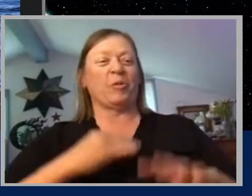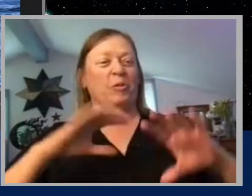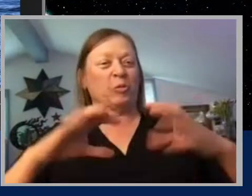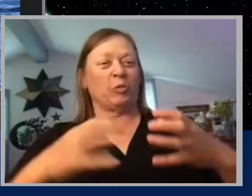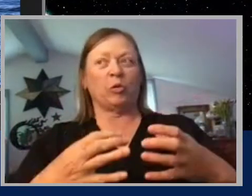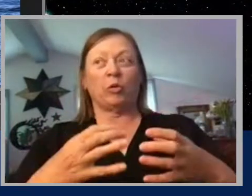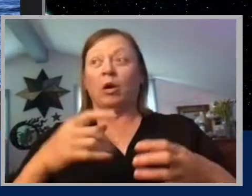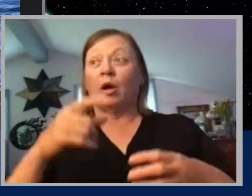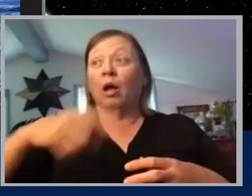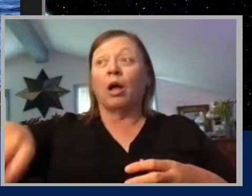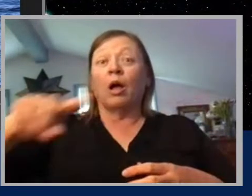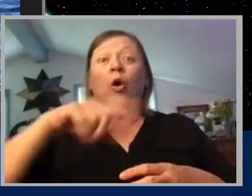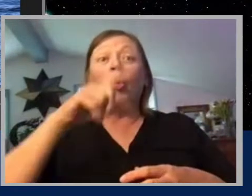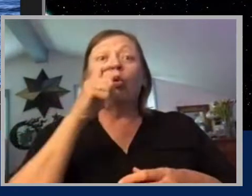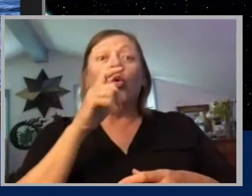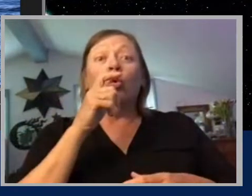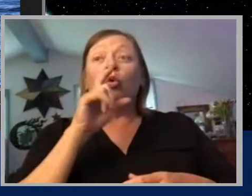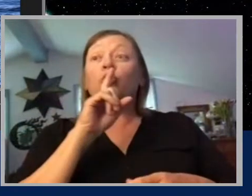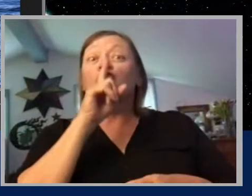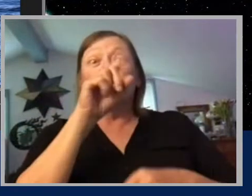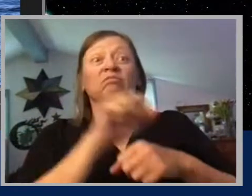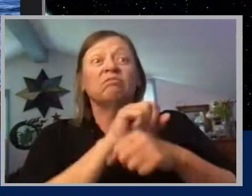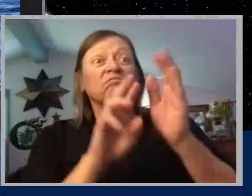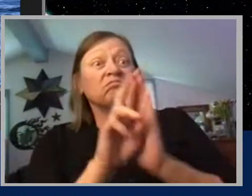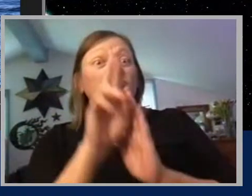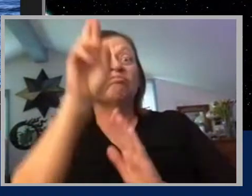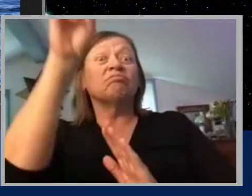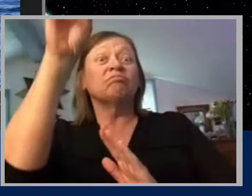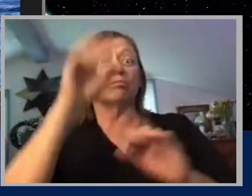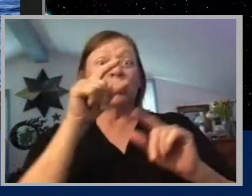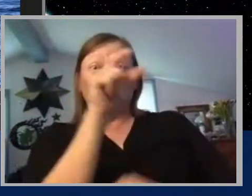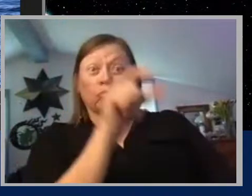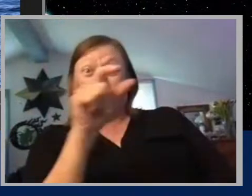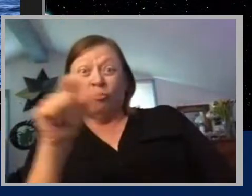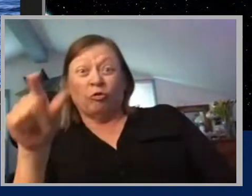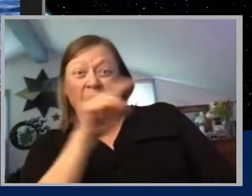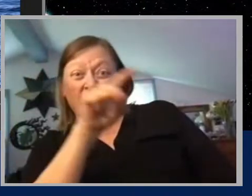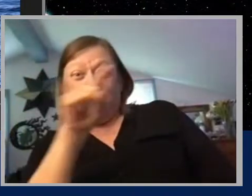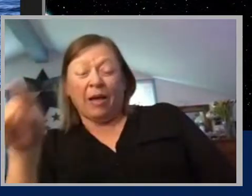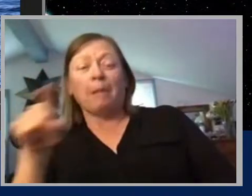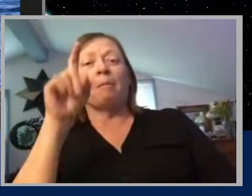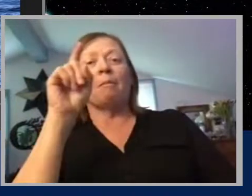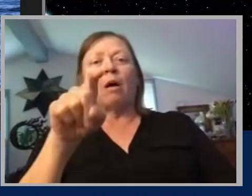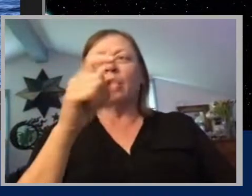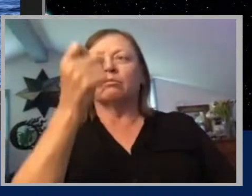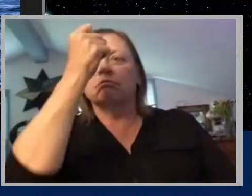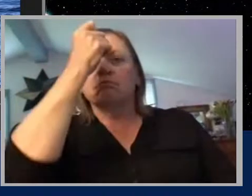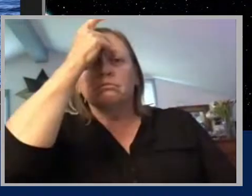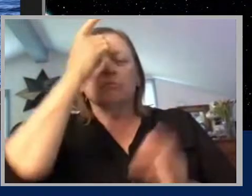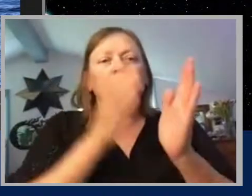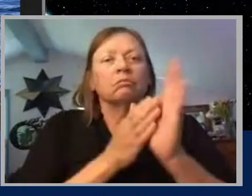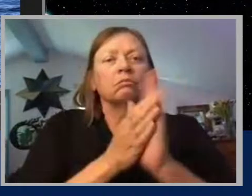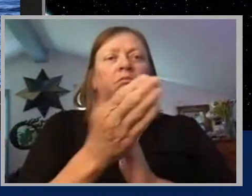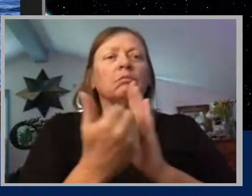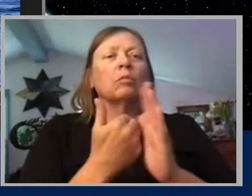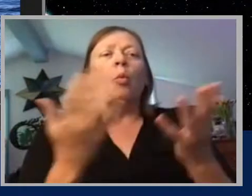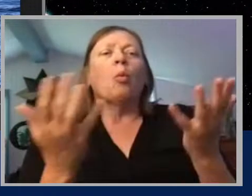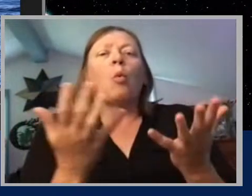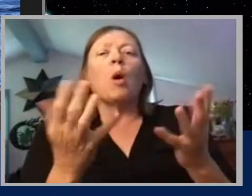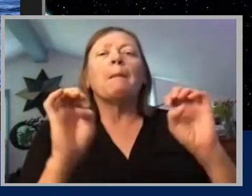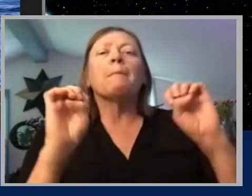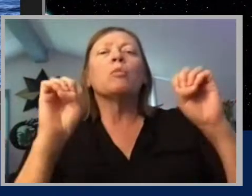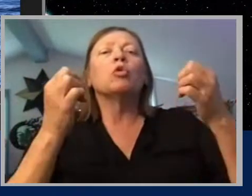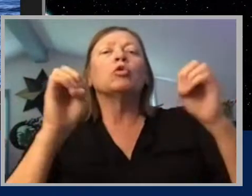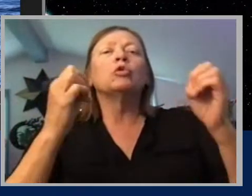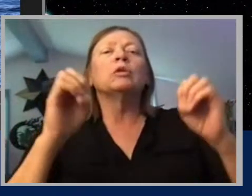their emergency egress system is at the launch pad they are launching from. So Boeing has a different emergency egress than SpaceX